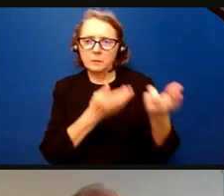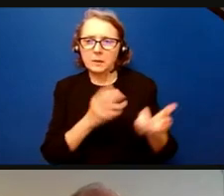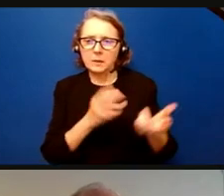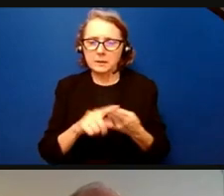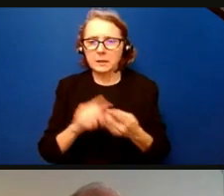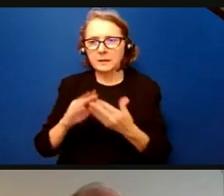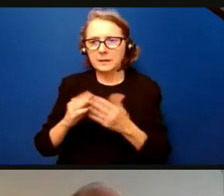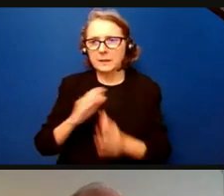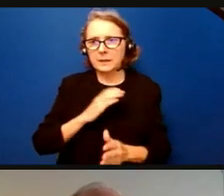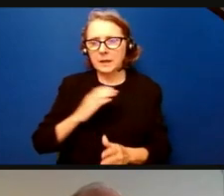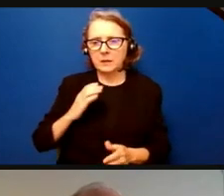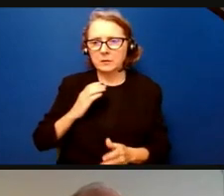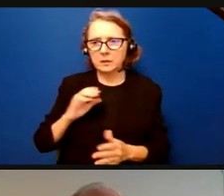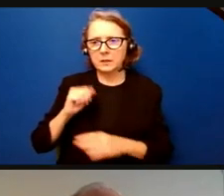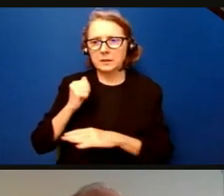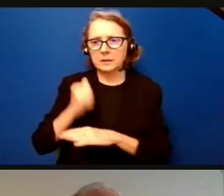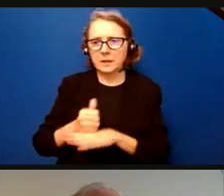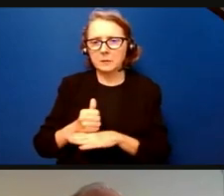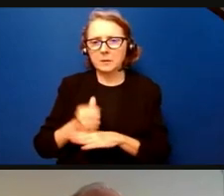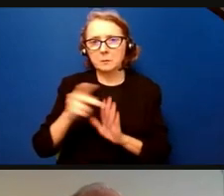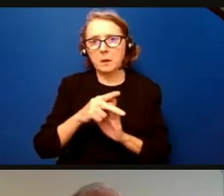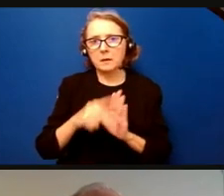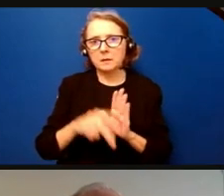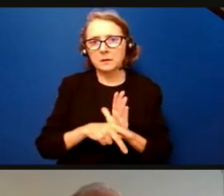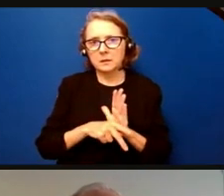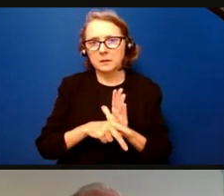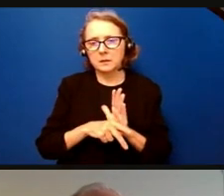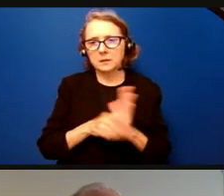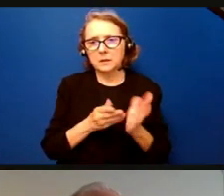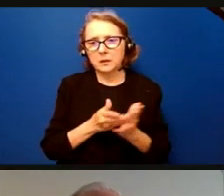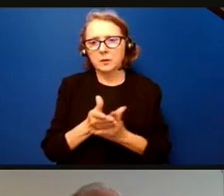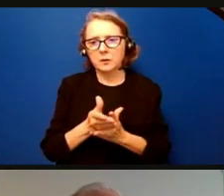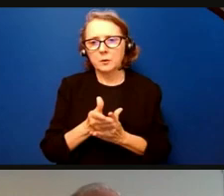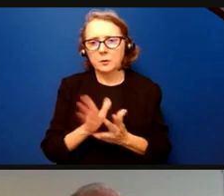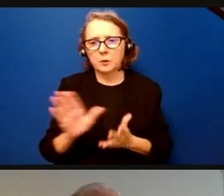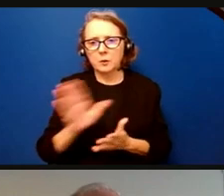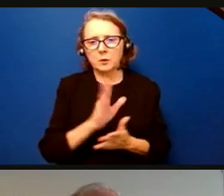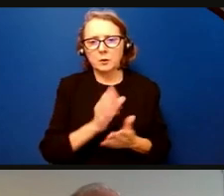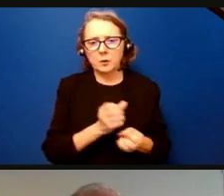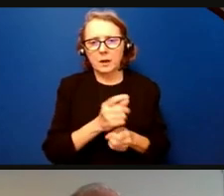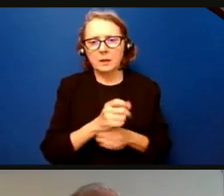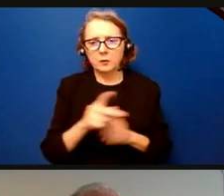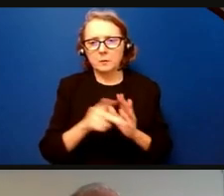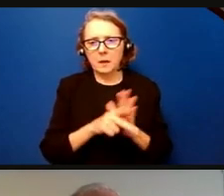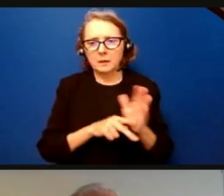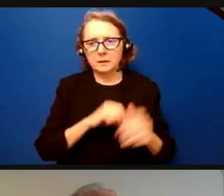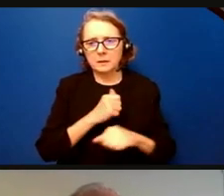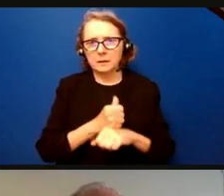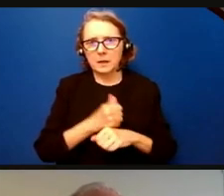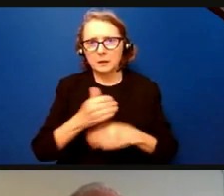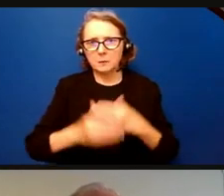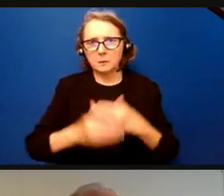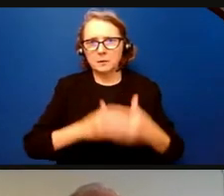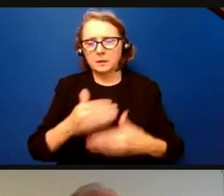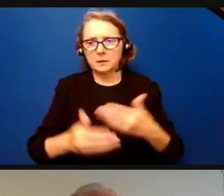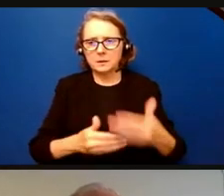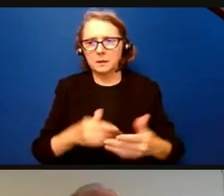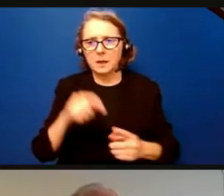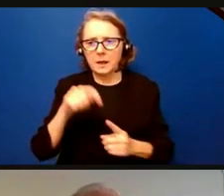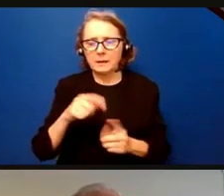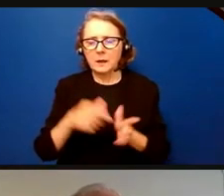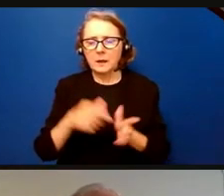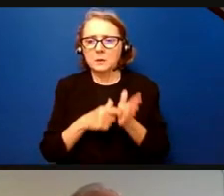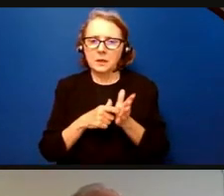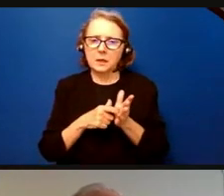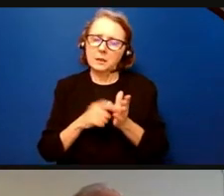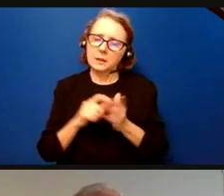City Council established policies through your annual policy setting process, and that would take